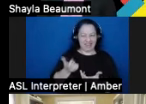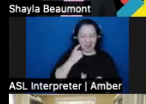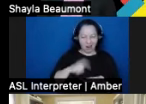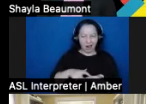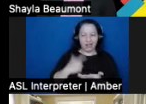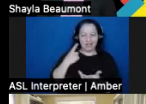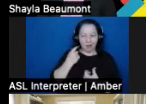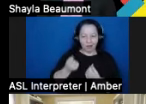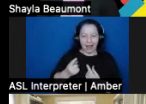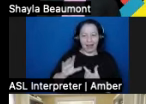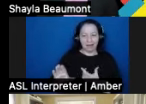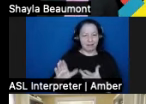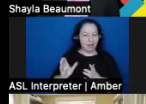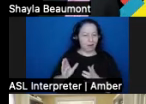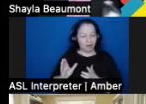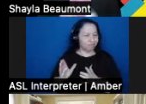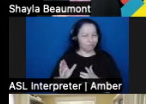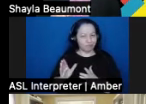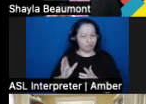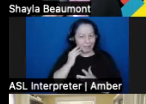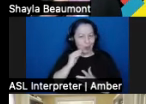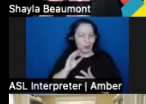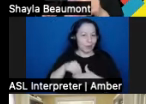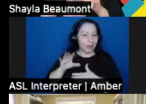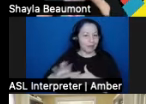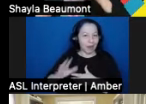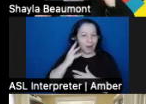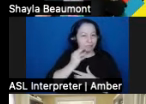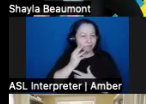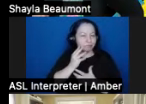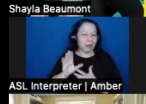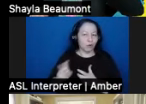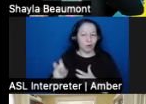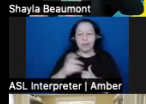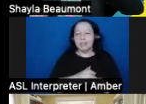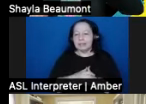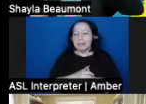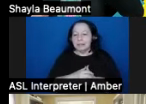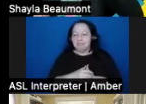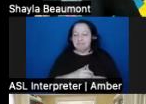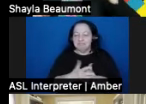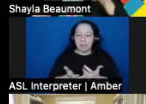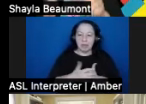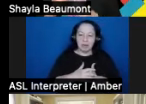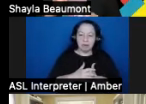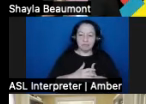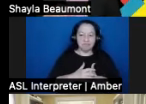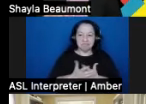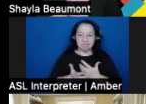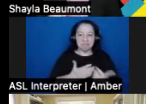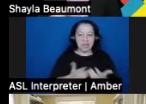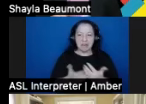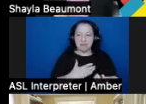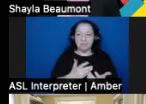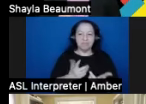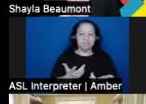what someone might be experiencing within their mental health, right? Like if, or even you know, where it's like someone is